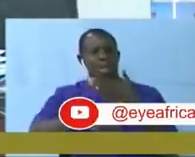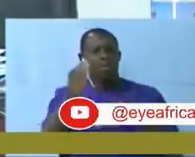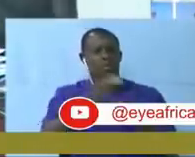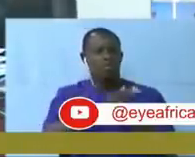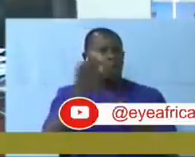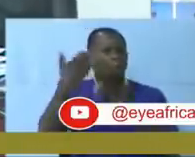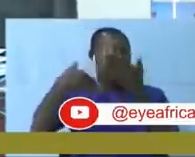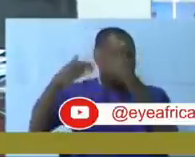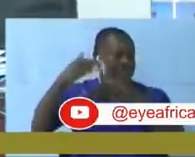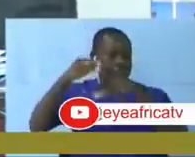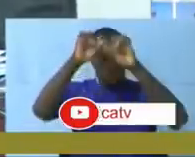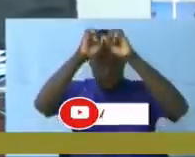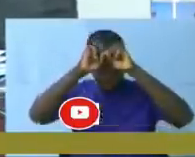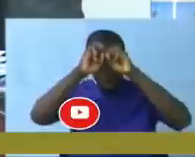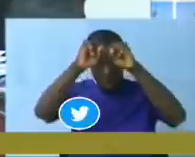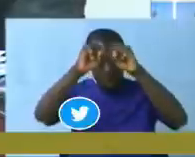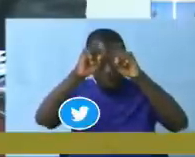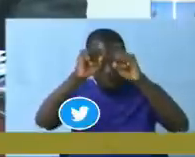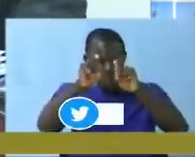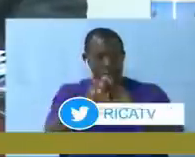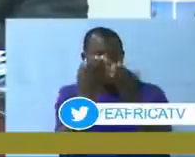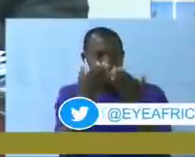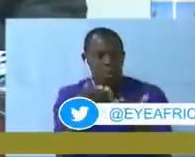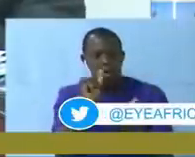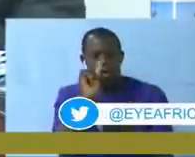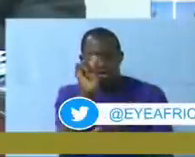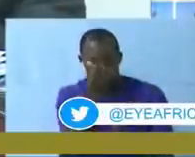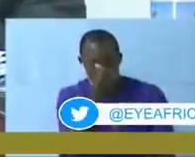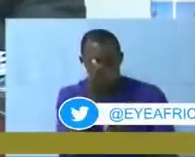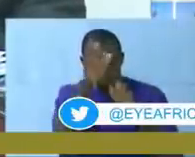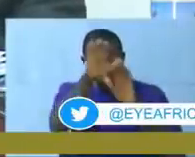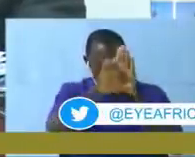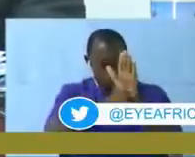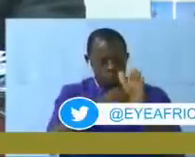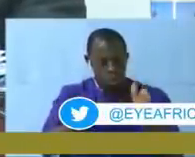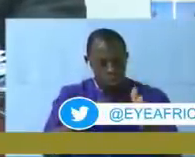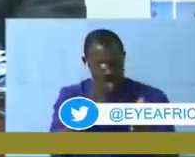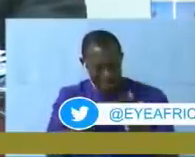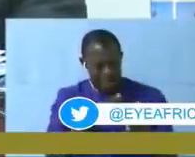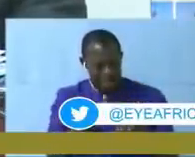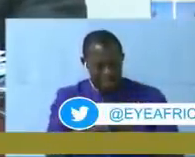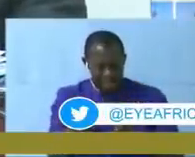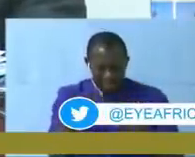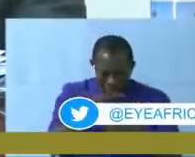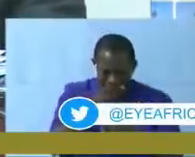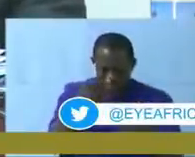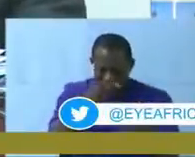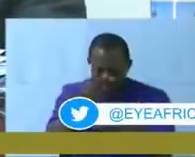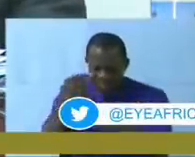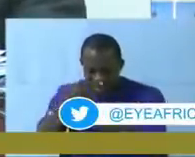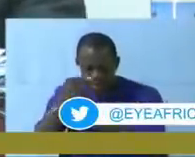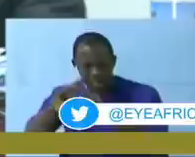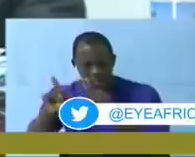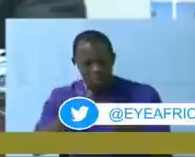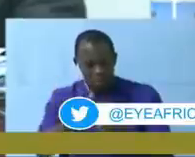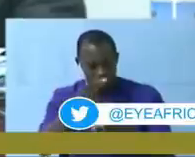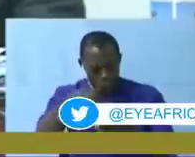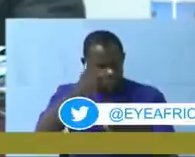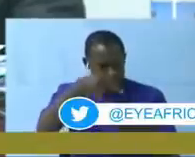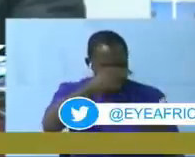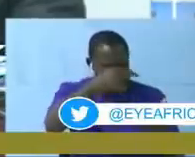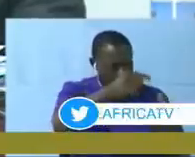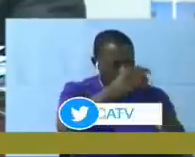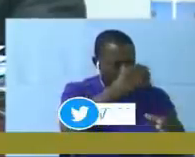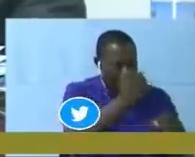to correct that in the new constitution, correct? Boko defé nak dañu sét fan yi nga xamné njumté la won ci nguur gi fi